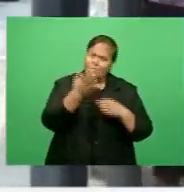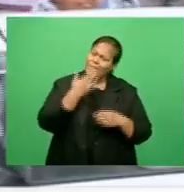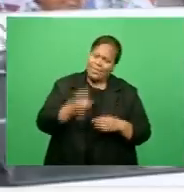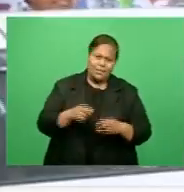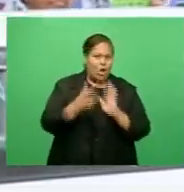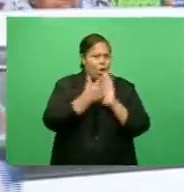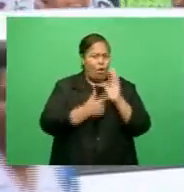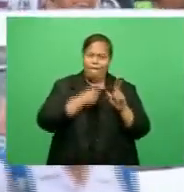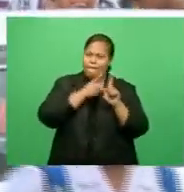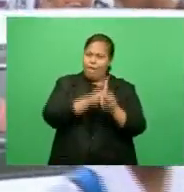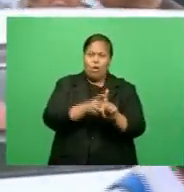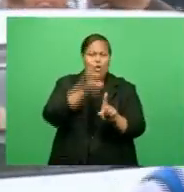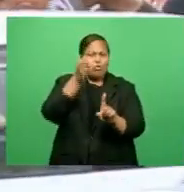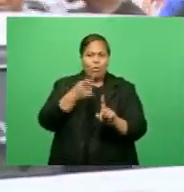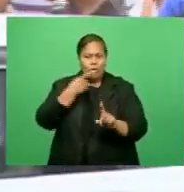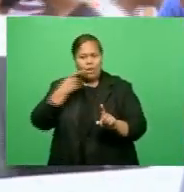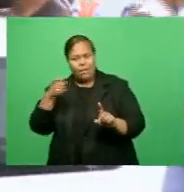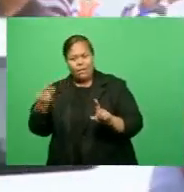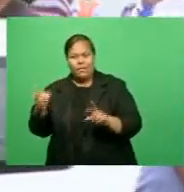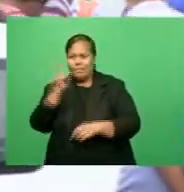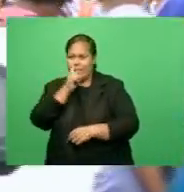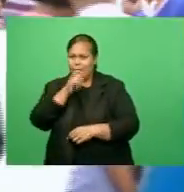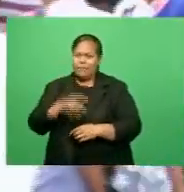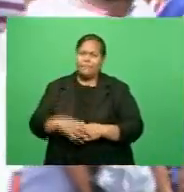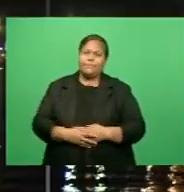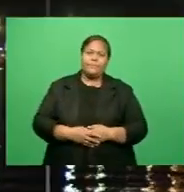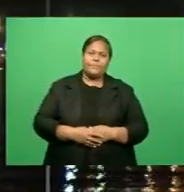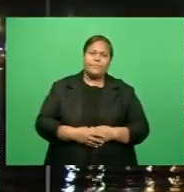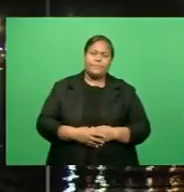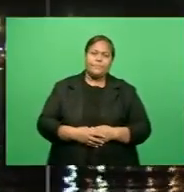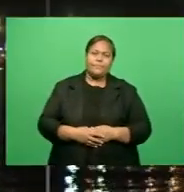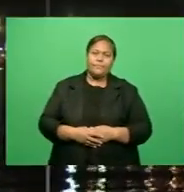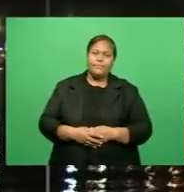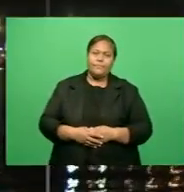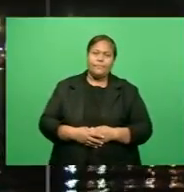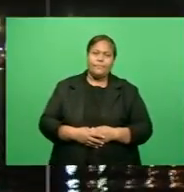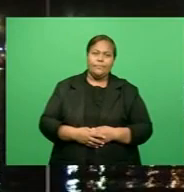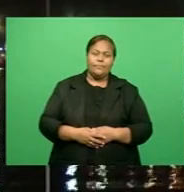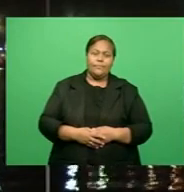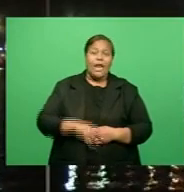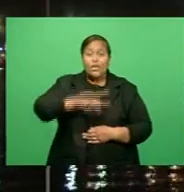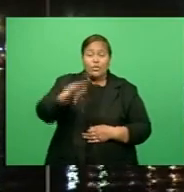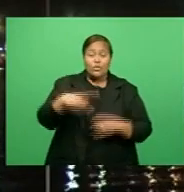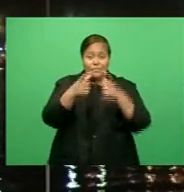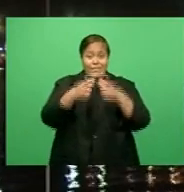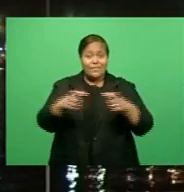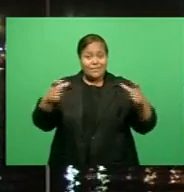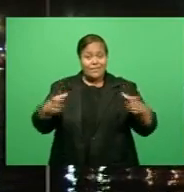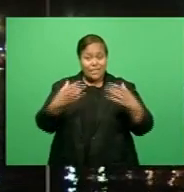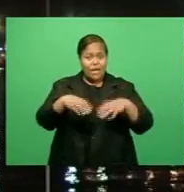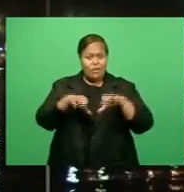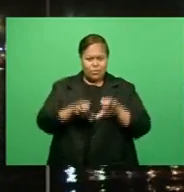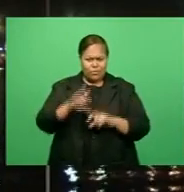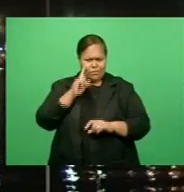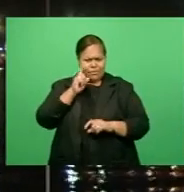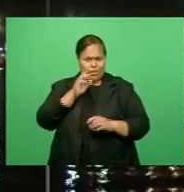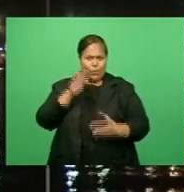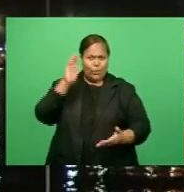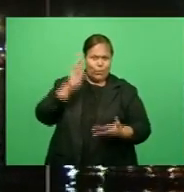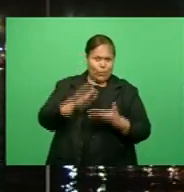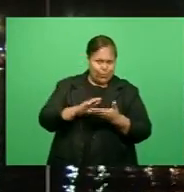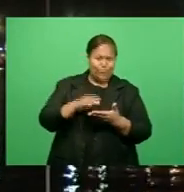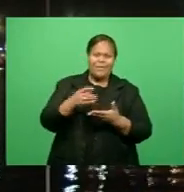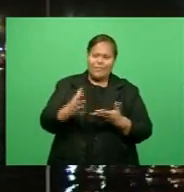consumers. Pranita Prakash, FBC News. The Suva City Council has noted a reduction in rate arrears as a result